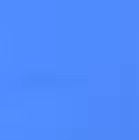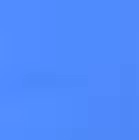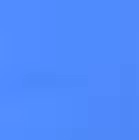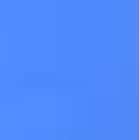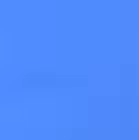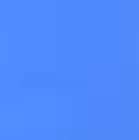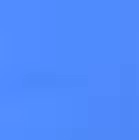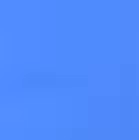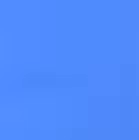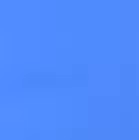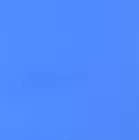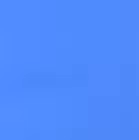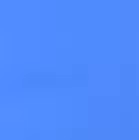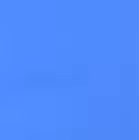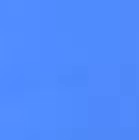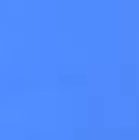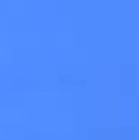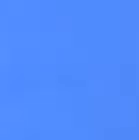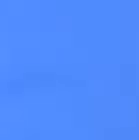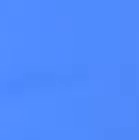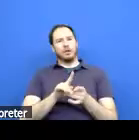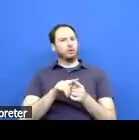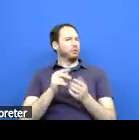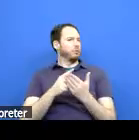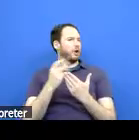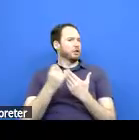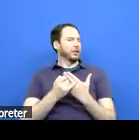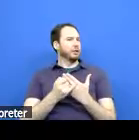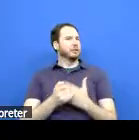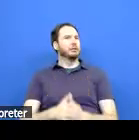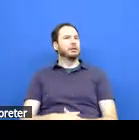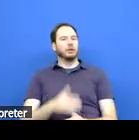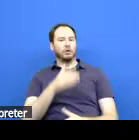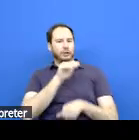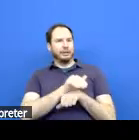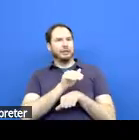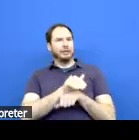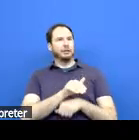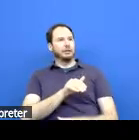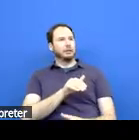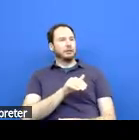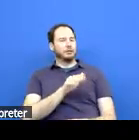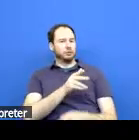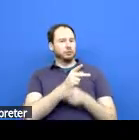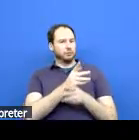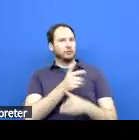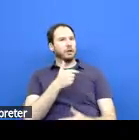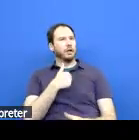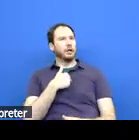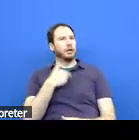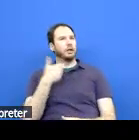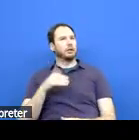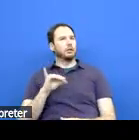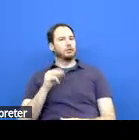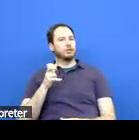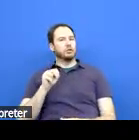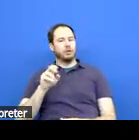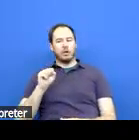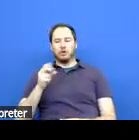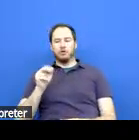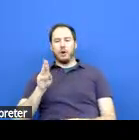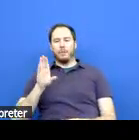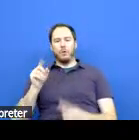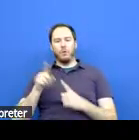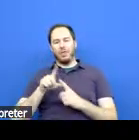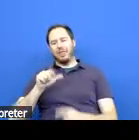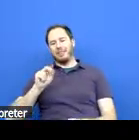Go ahead and introduce yourself and the relationship project. And Sure. Good evening, Mr. Supervisor, members of the board. My name is John Sharaba with Land